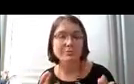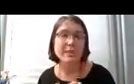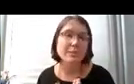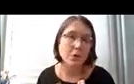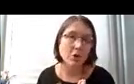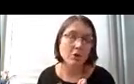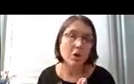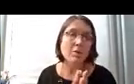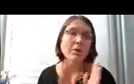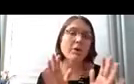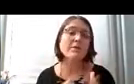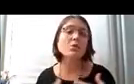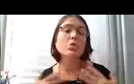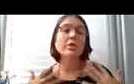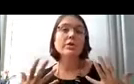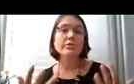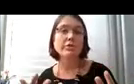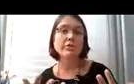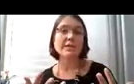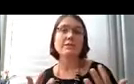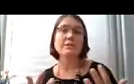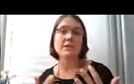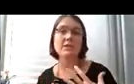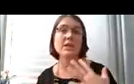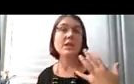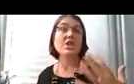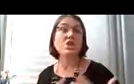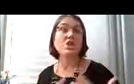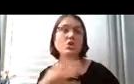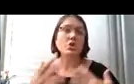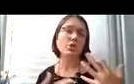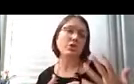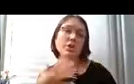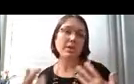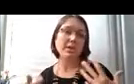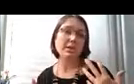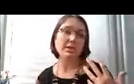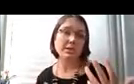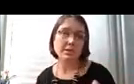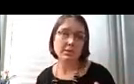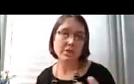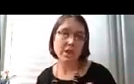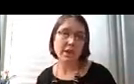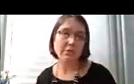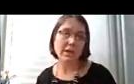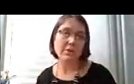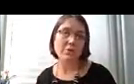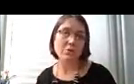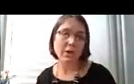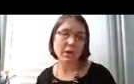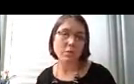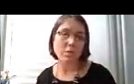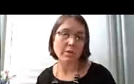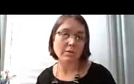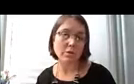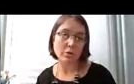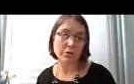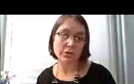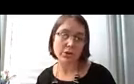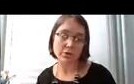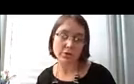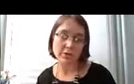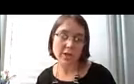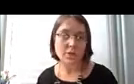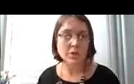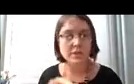along, and you may not, but I'll be talking through the activities that you could be sharing or running with